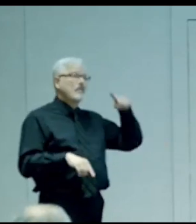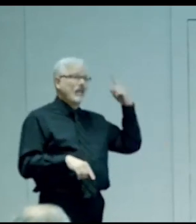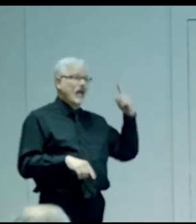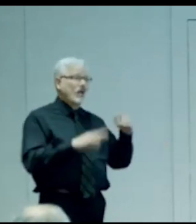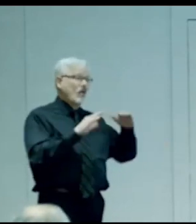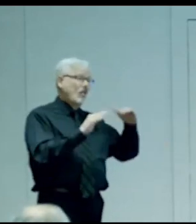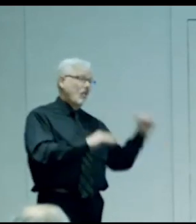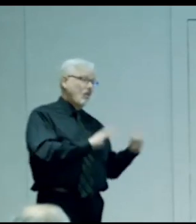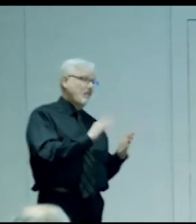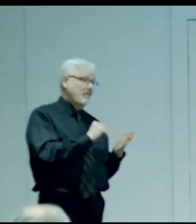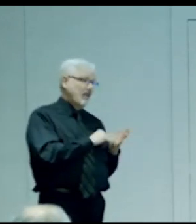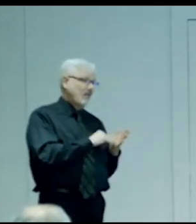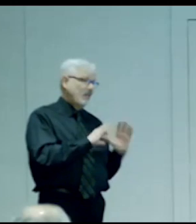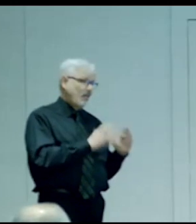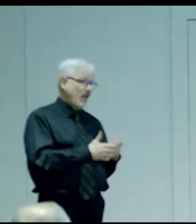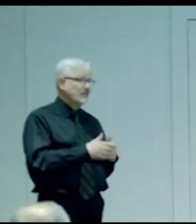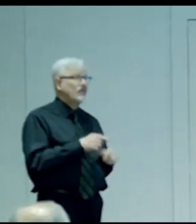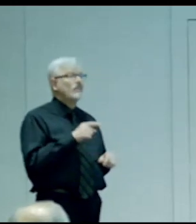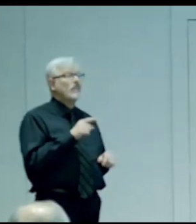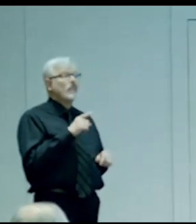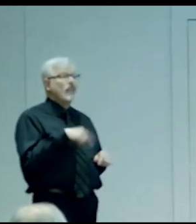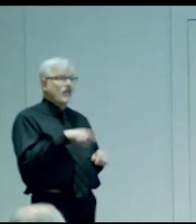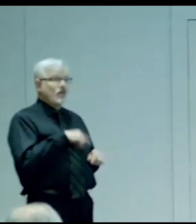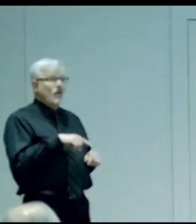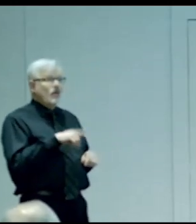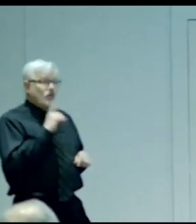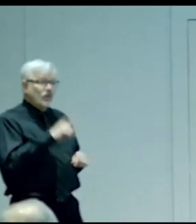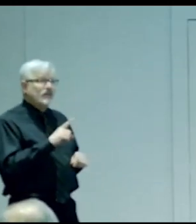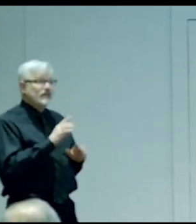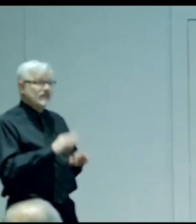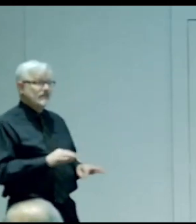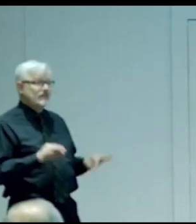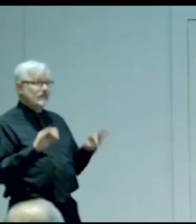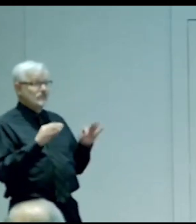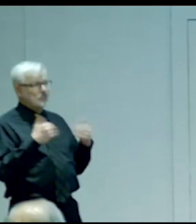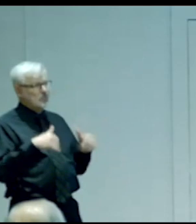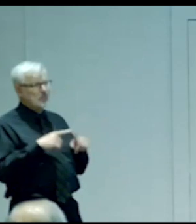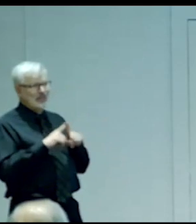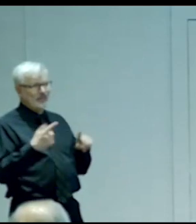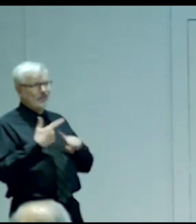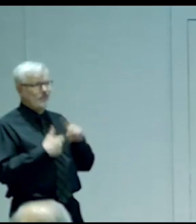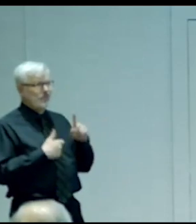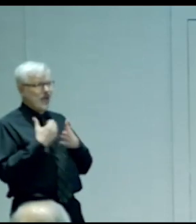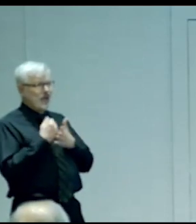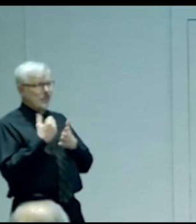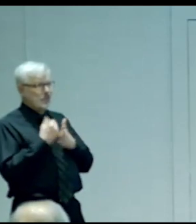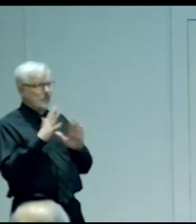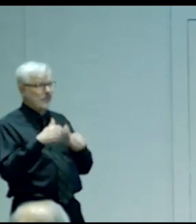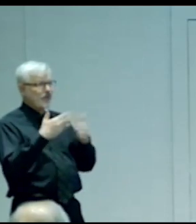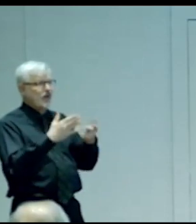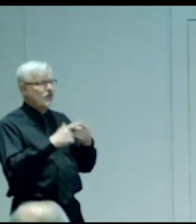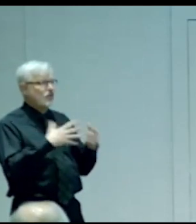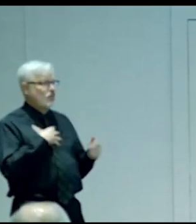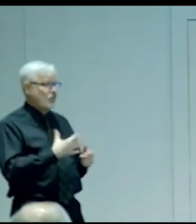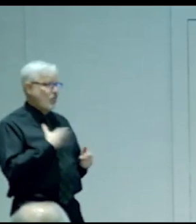middle class, those three were significantly different from the opportunity provided to white